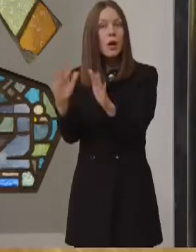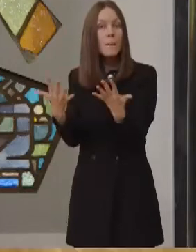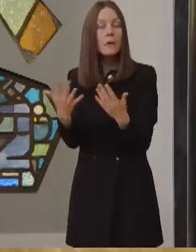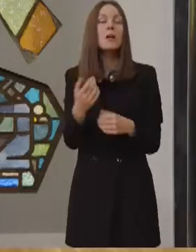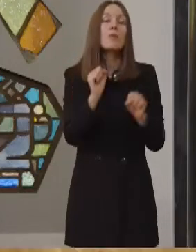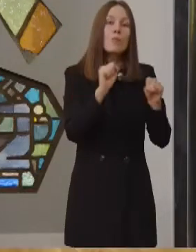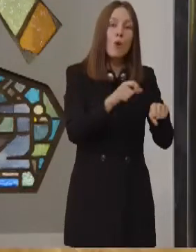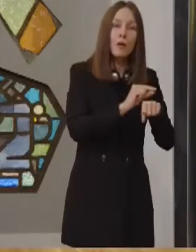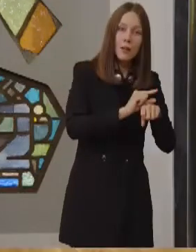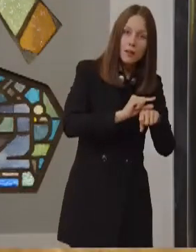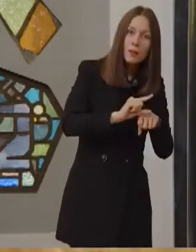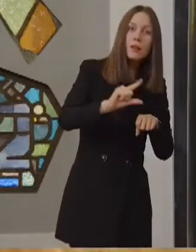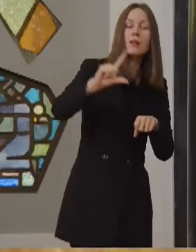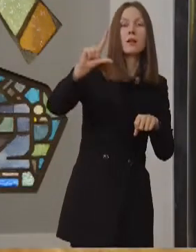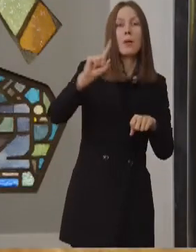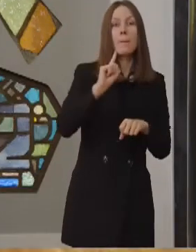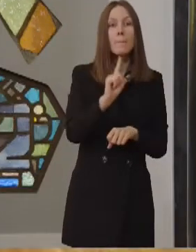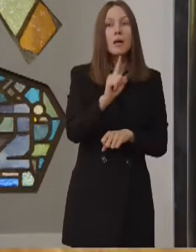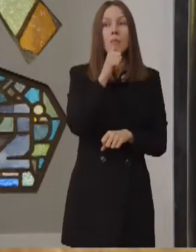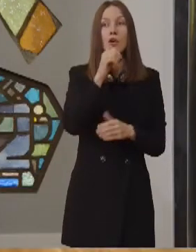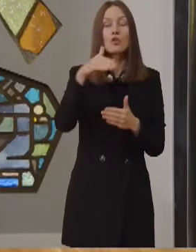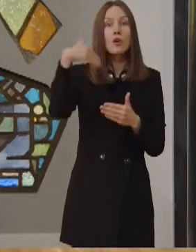progressive taxes introduced?